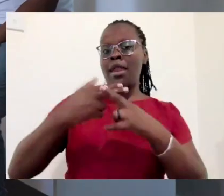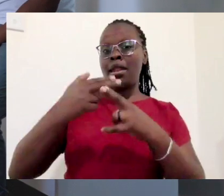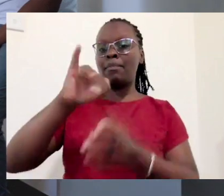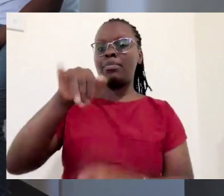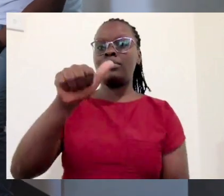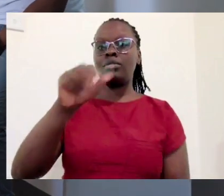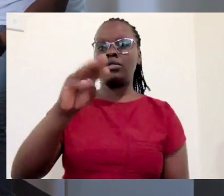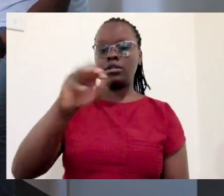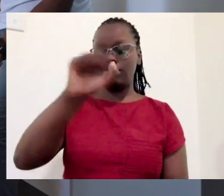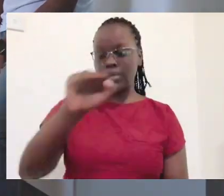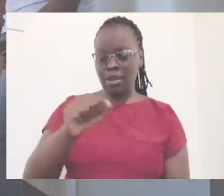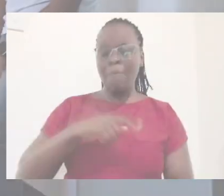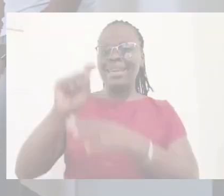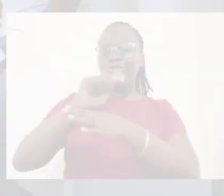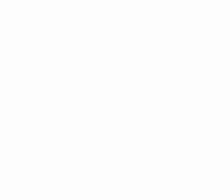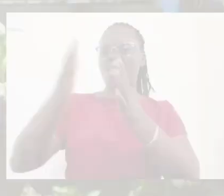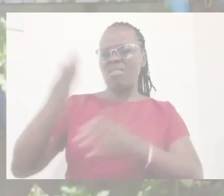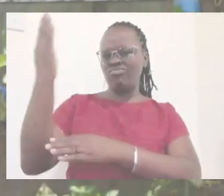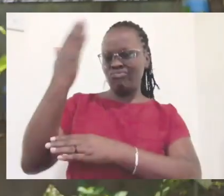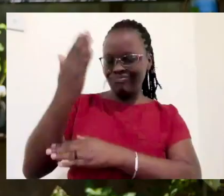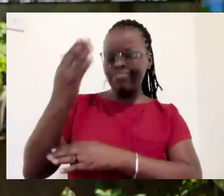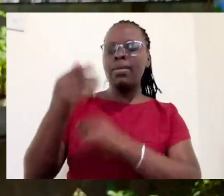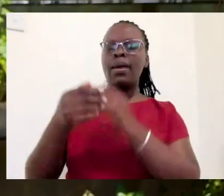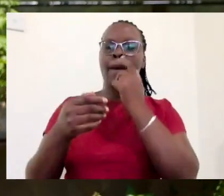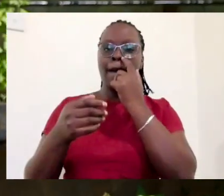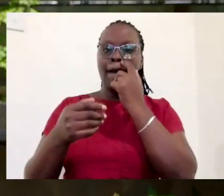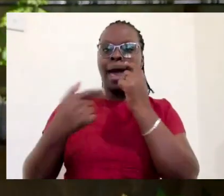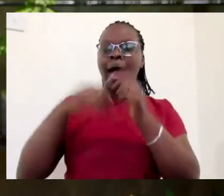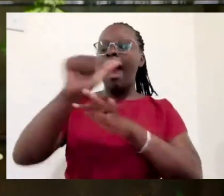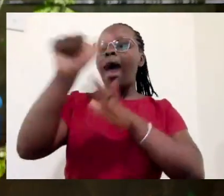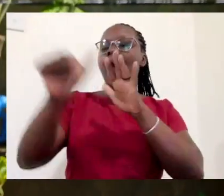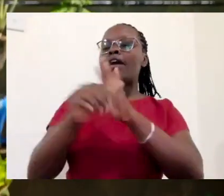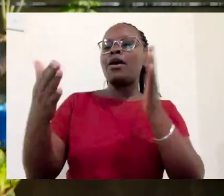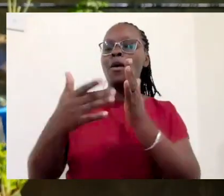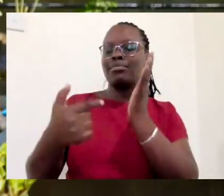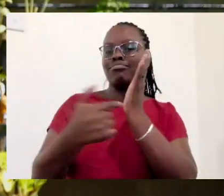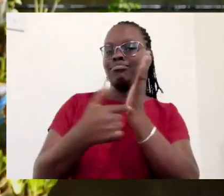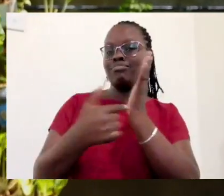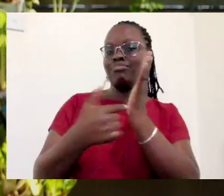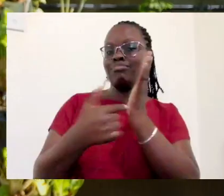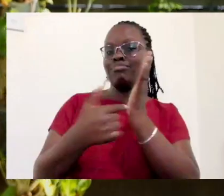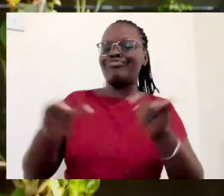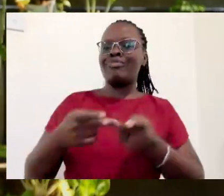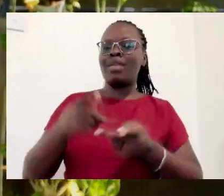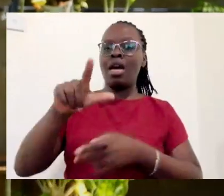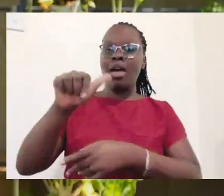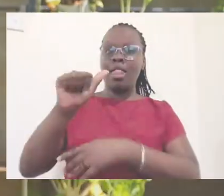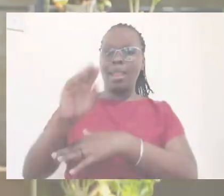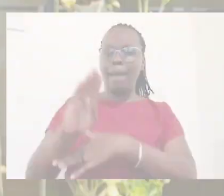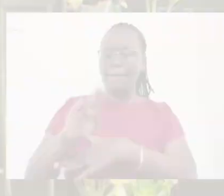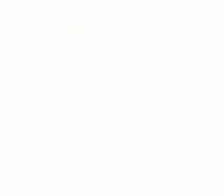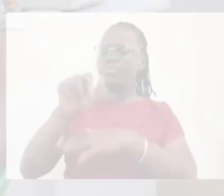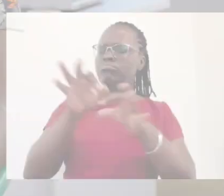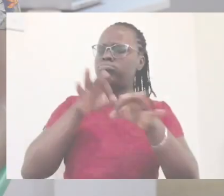My name is James Ngome. I am an instructor here at Elimu Resource Center under the EdTech Lab. Could you tell us